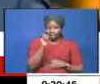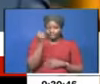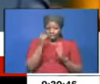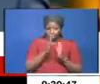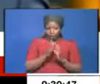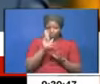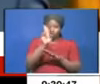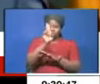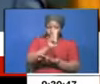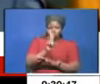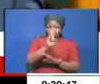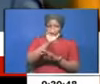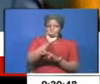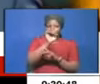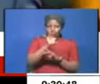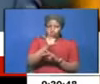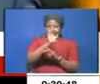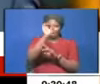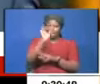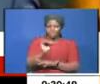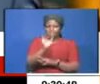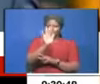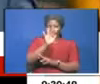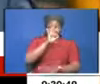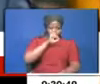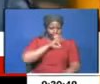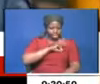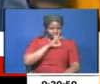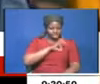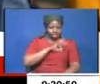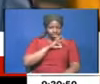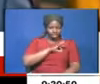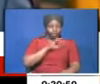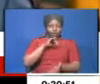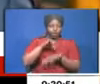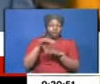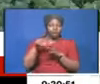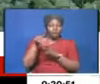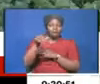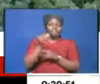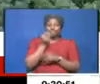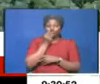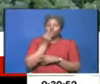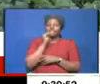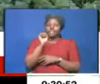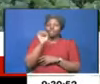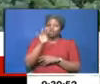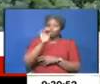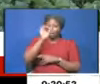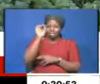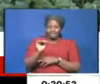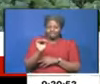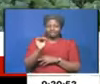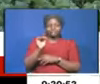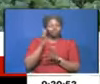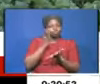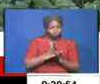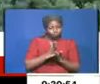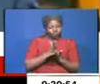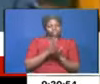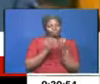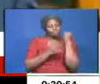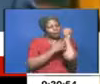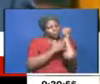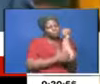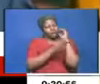54% of their income on food. 54%. In fact, the poorer